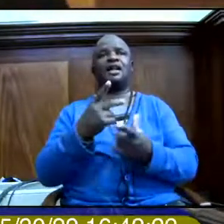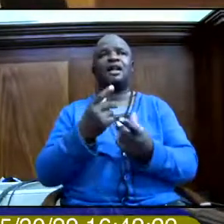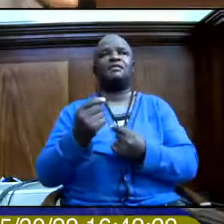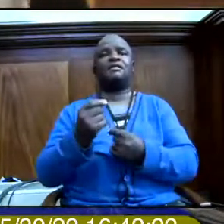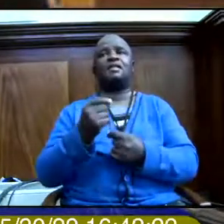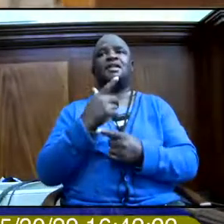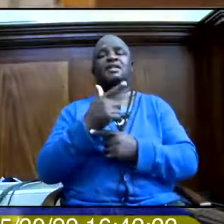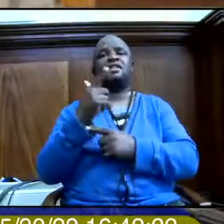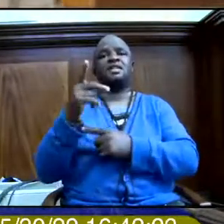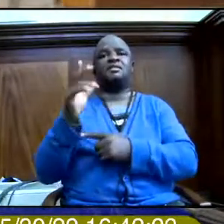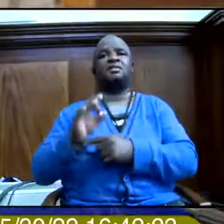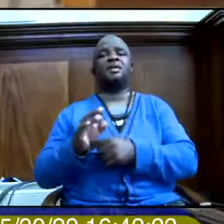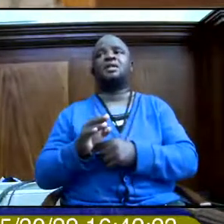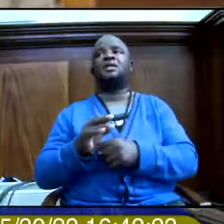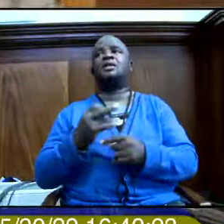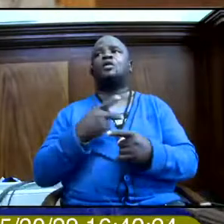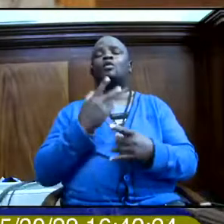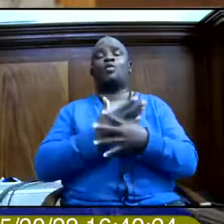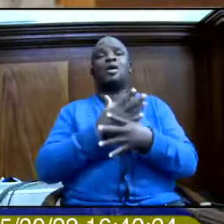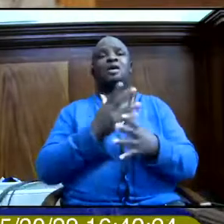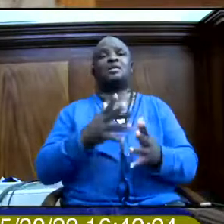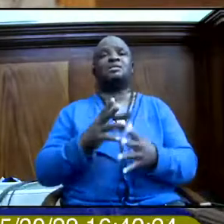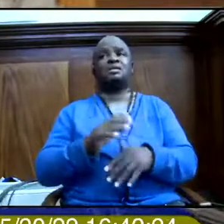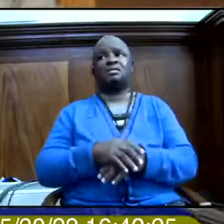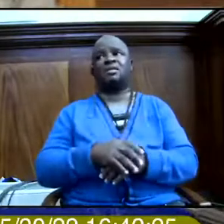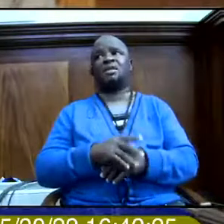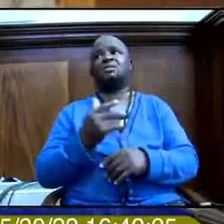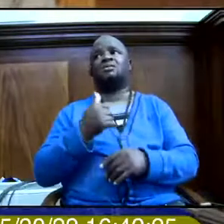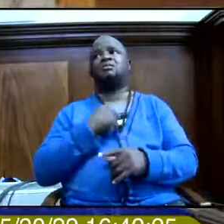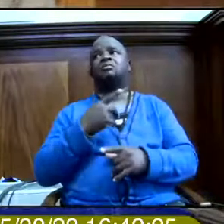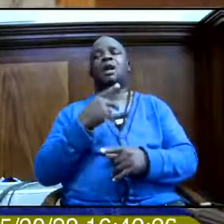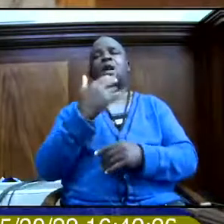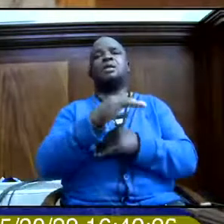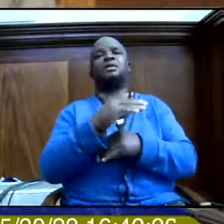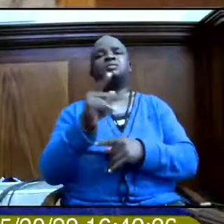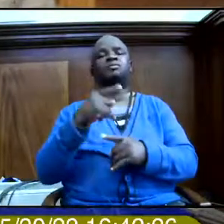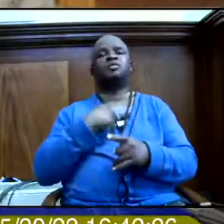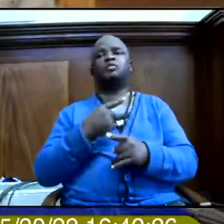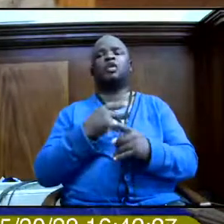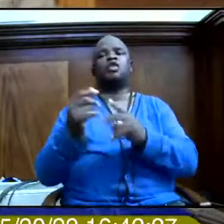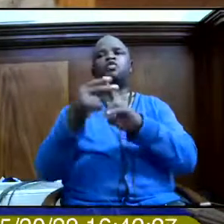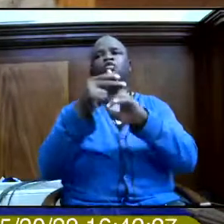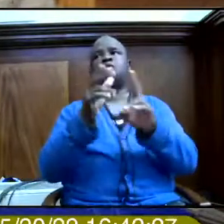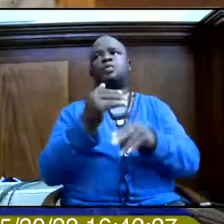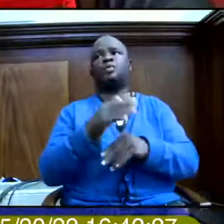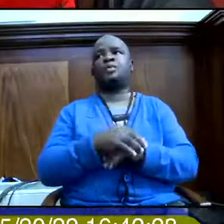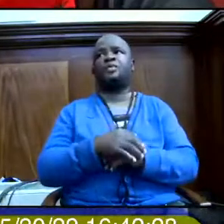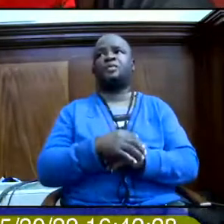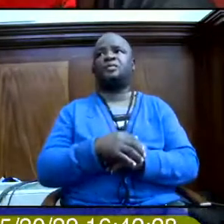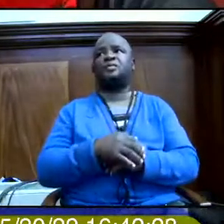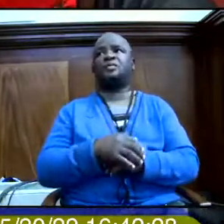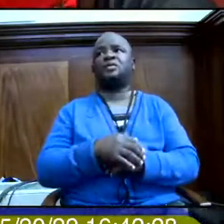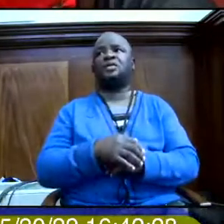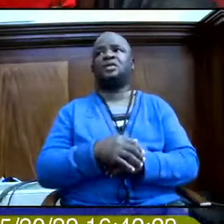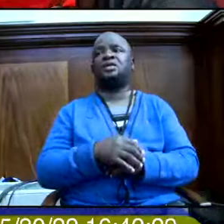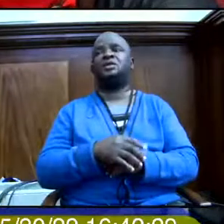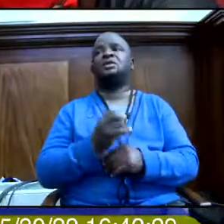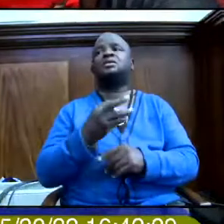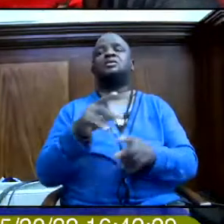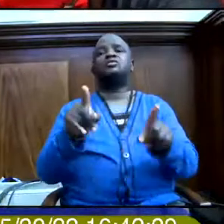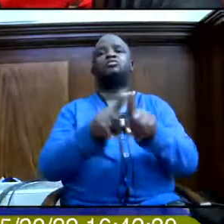77 percent of the workforce it's a mayan fella mummy and that belongs no way it's like when you are a